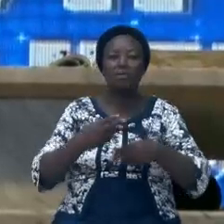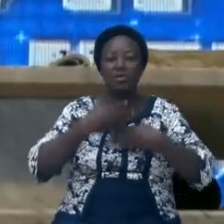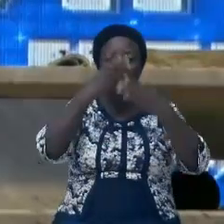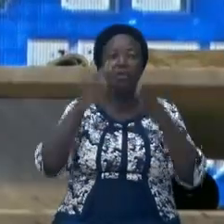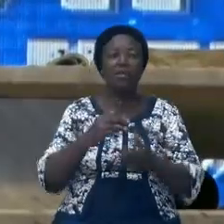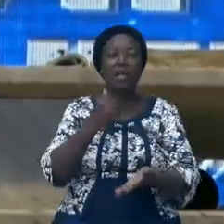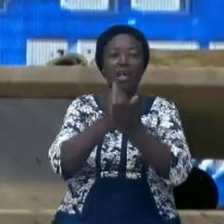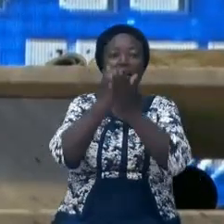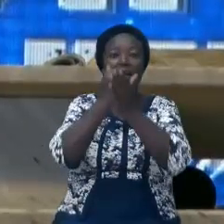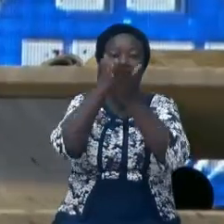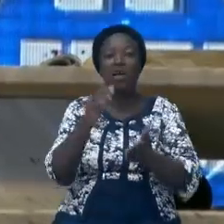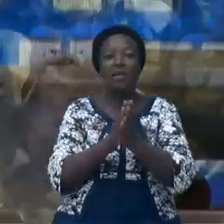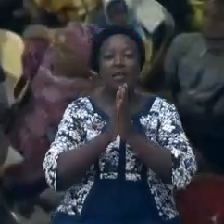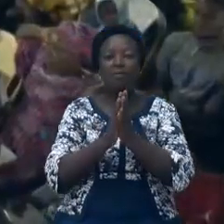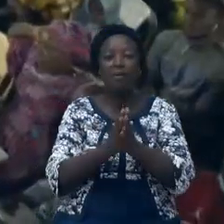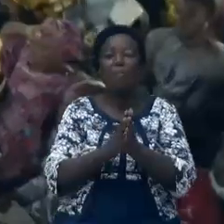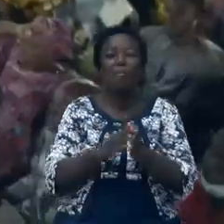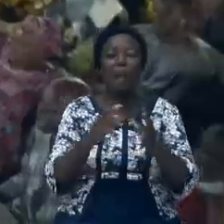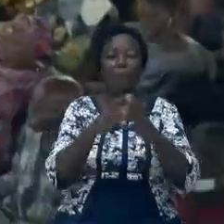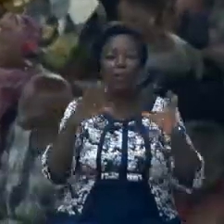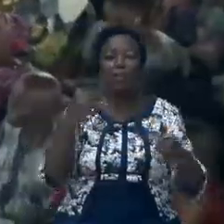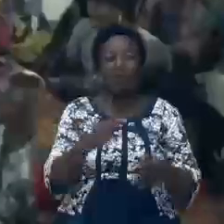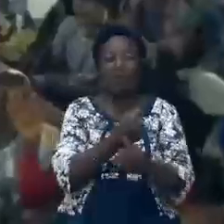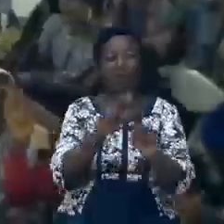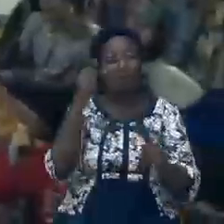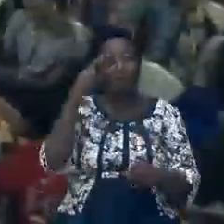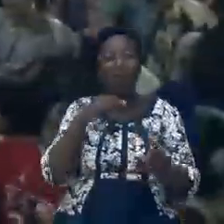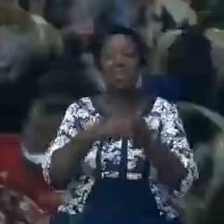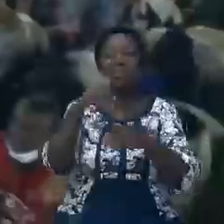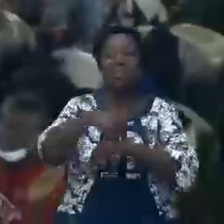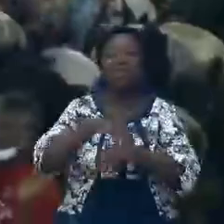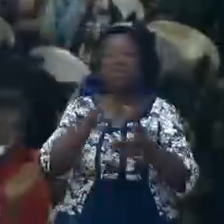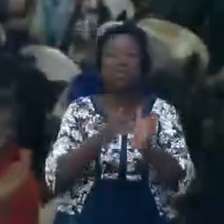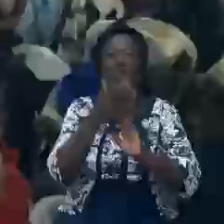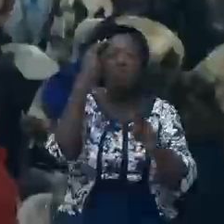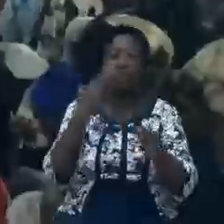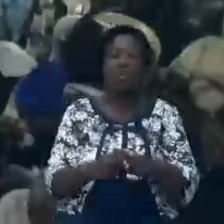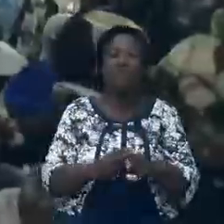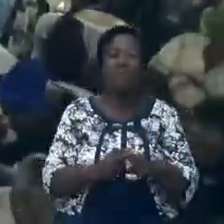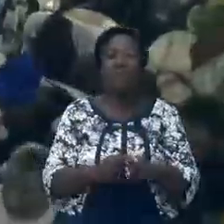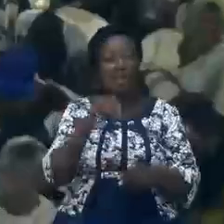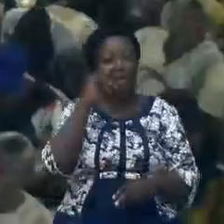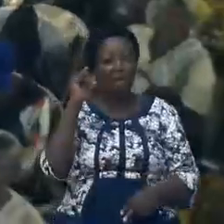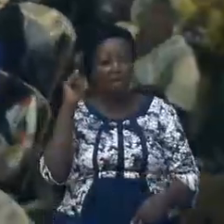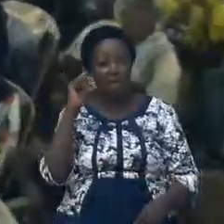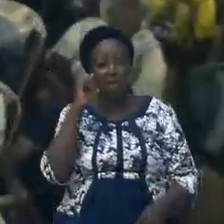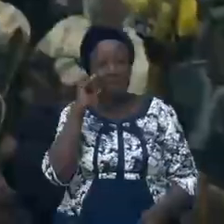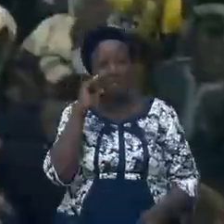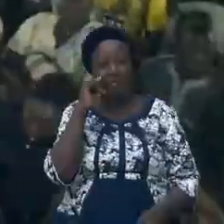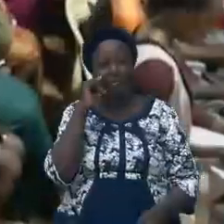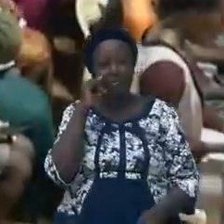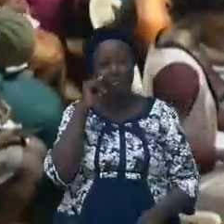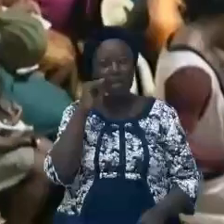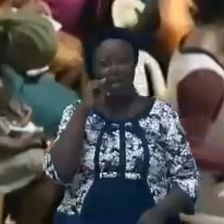I can't hear you. Amen. Abundance of salvation for you tonight in